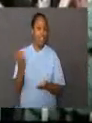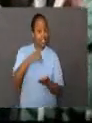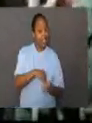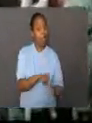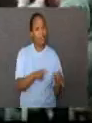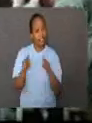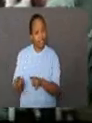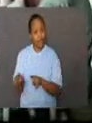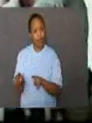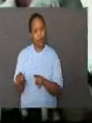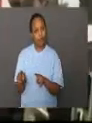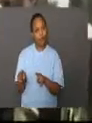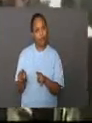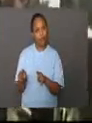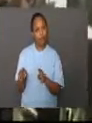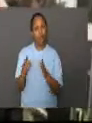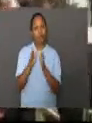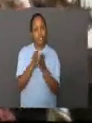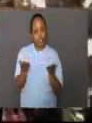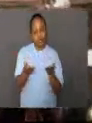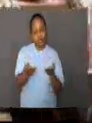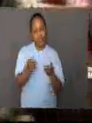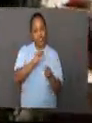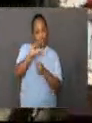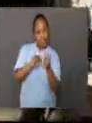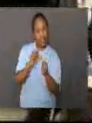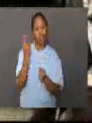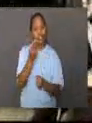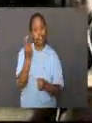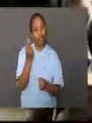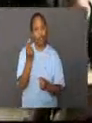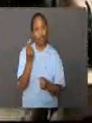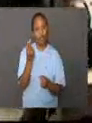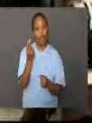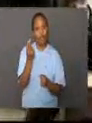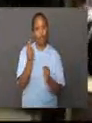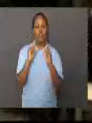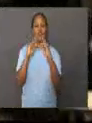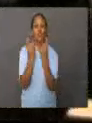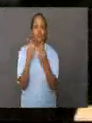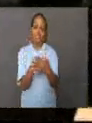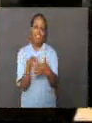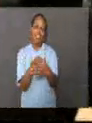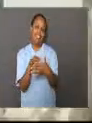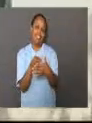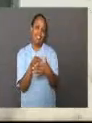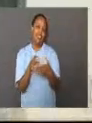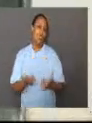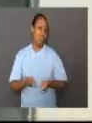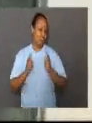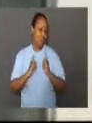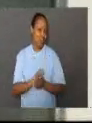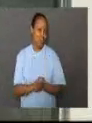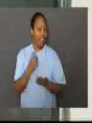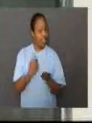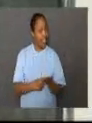Also, sharing a textbook together helps you to create a study group. This